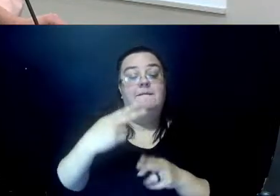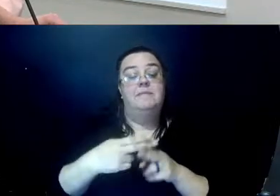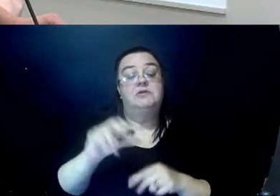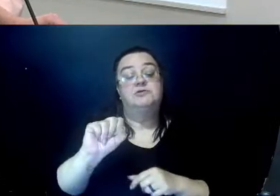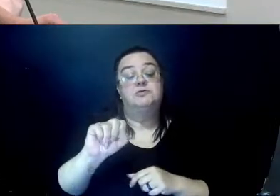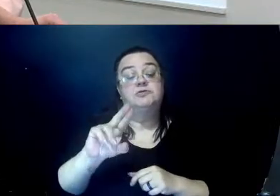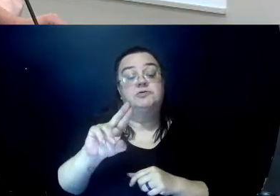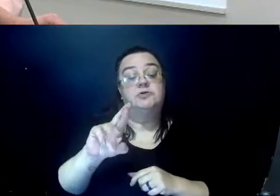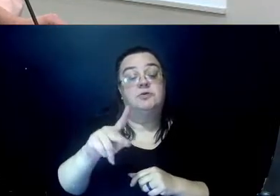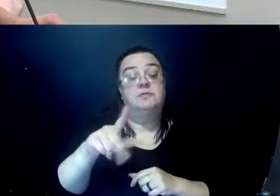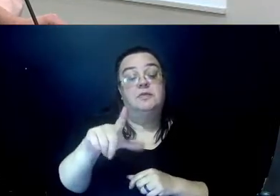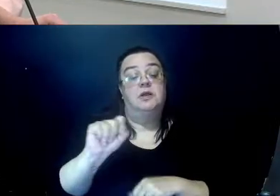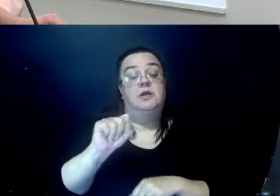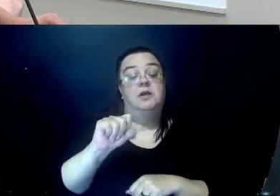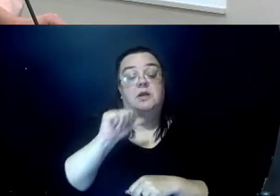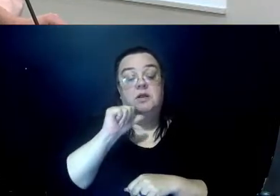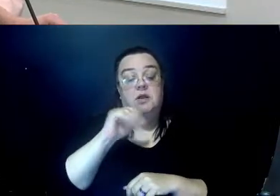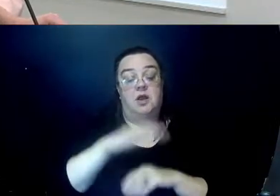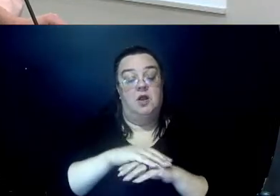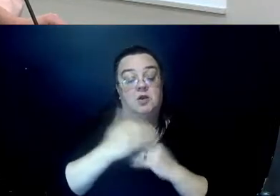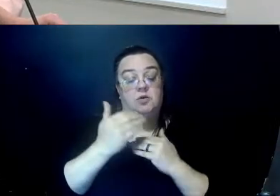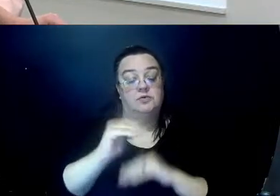surplus unrestricted account of